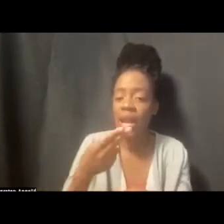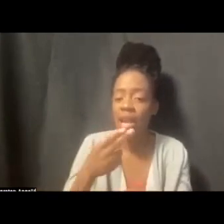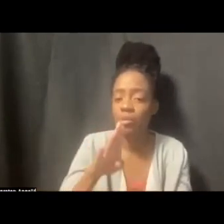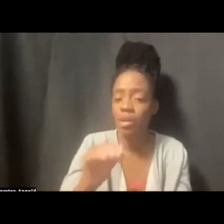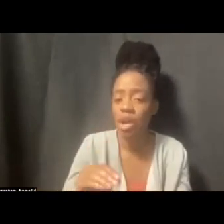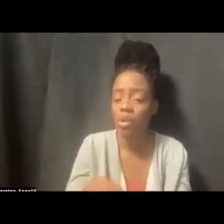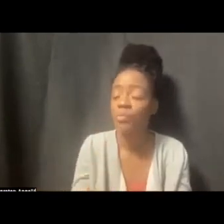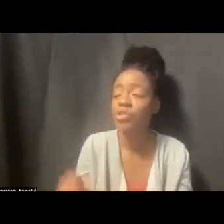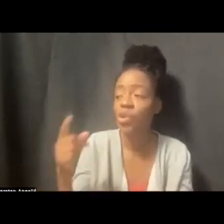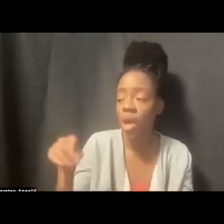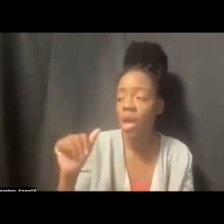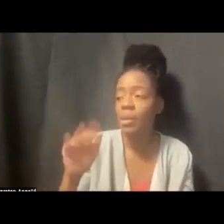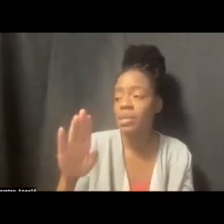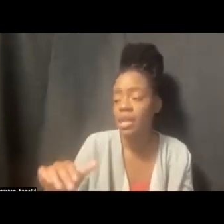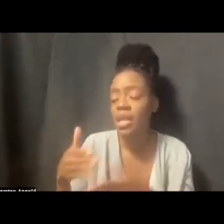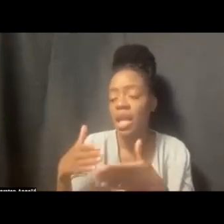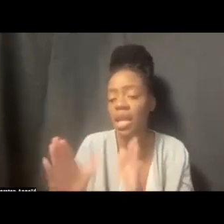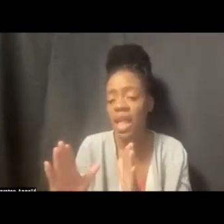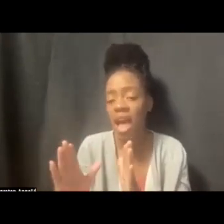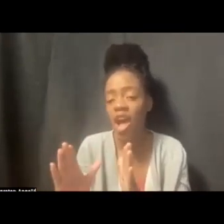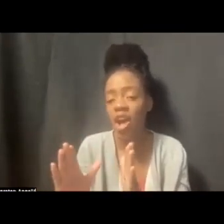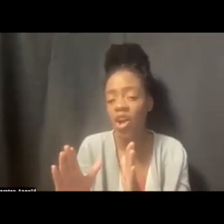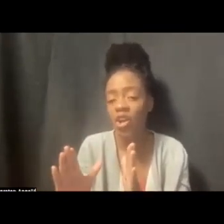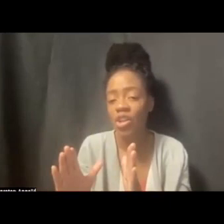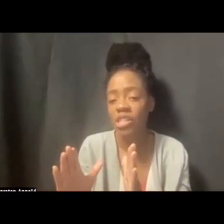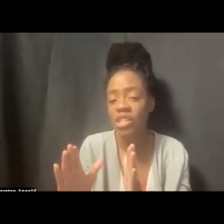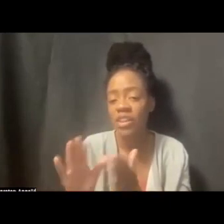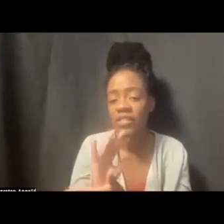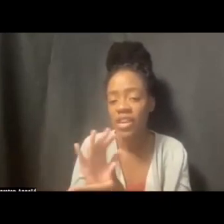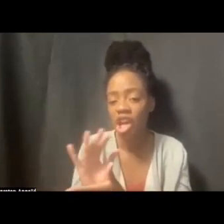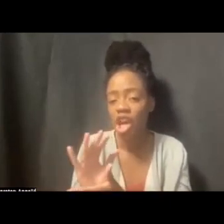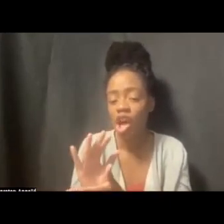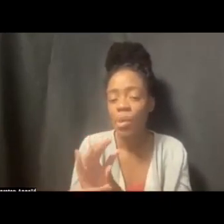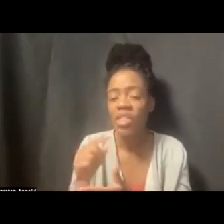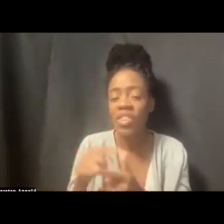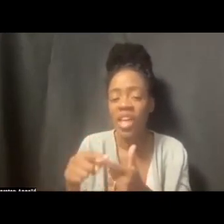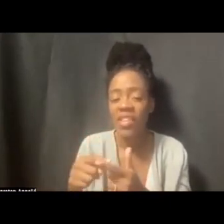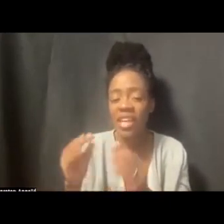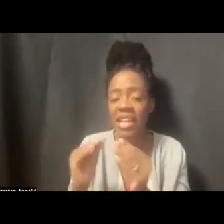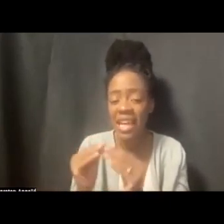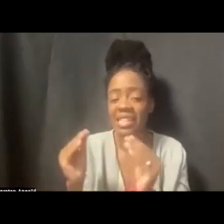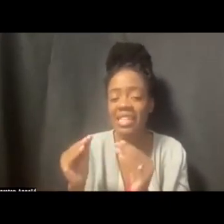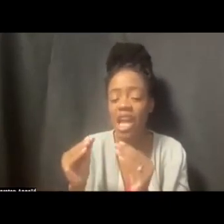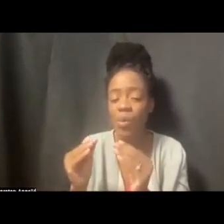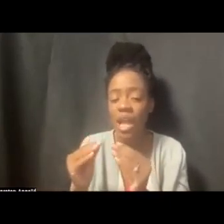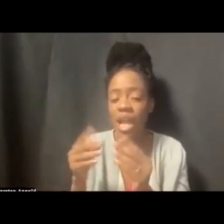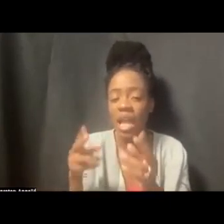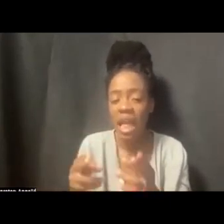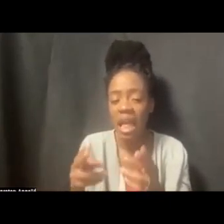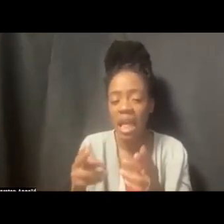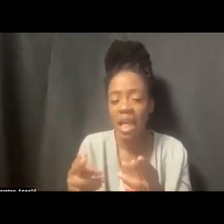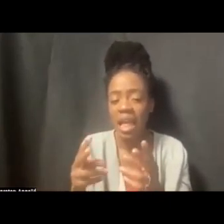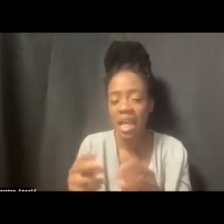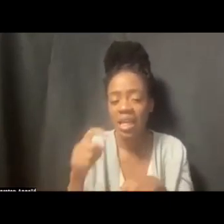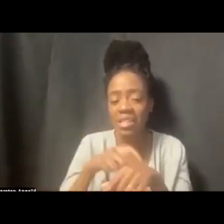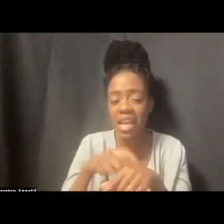it. Right. And then they kept cutting the kiss back, like, to seconds. Mm-hmm. And she just fought for